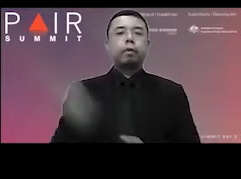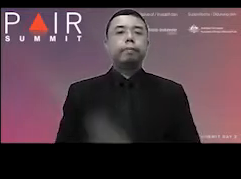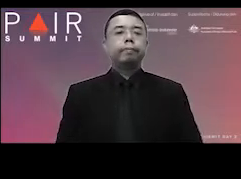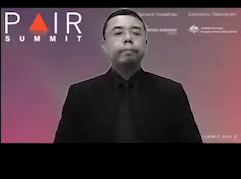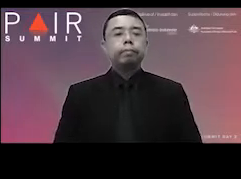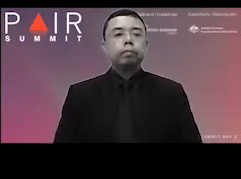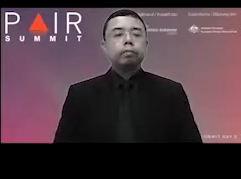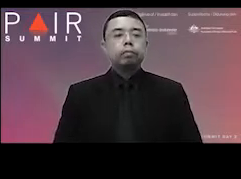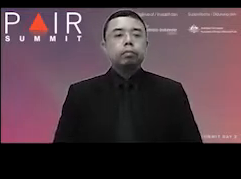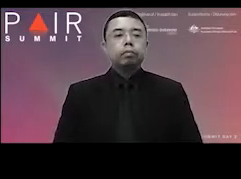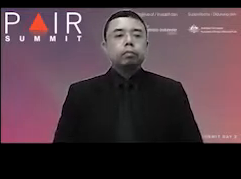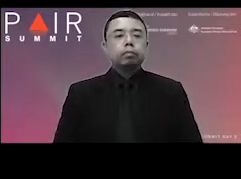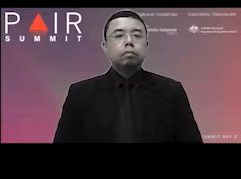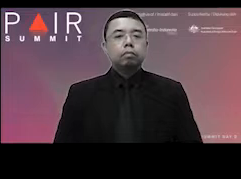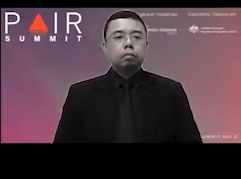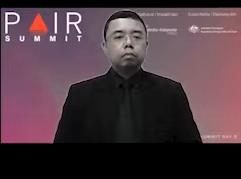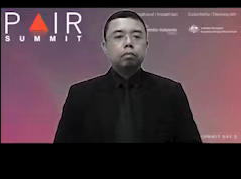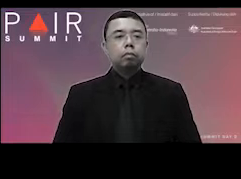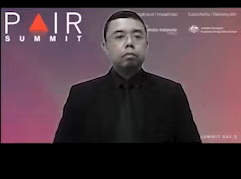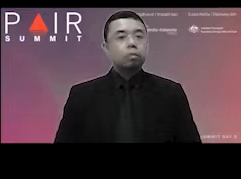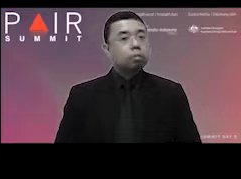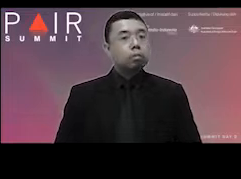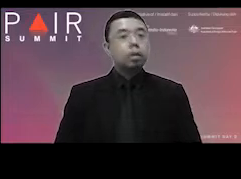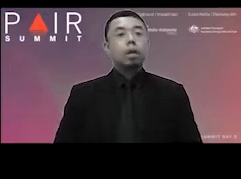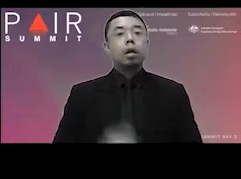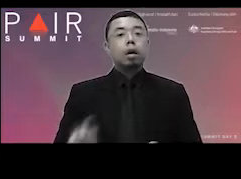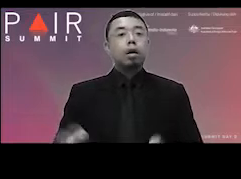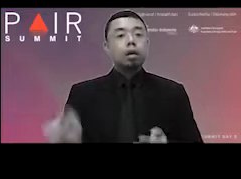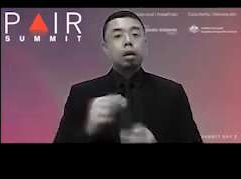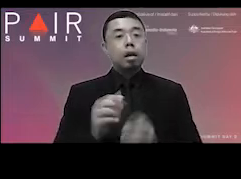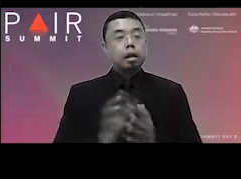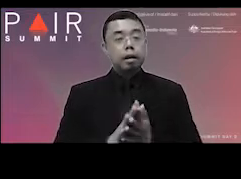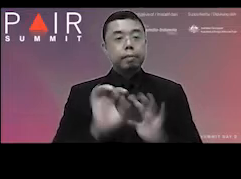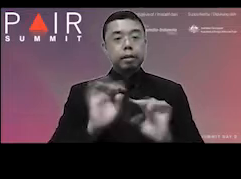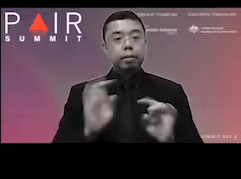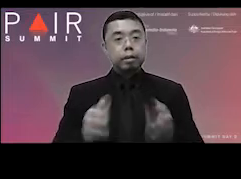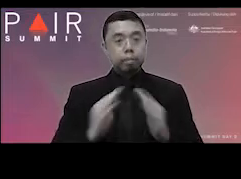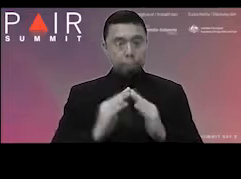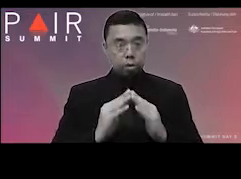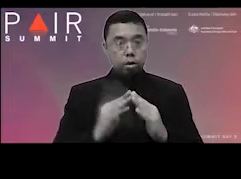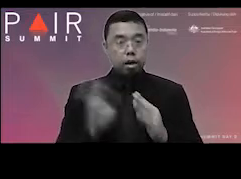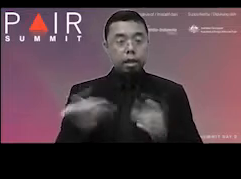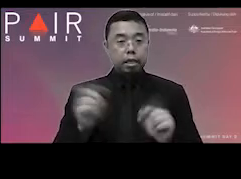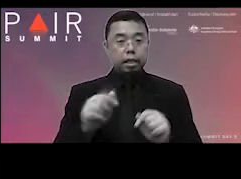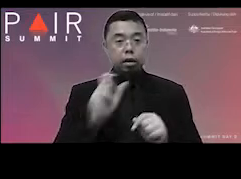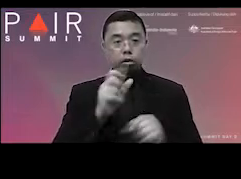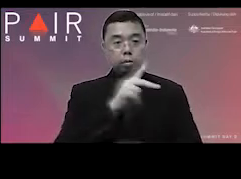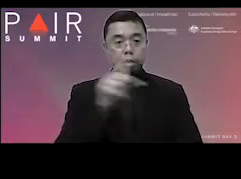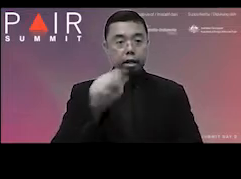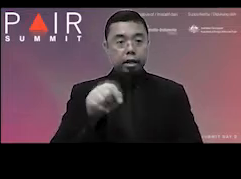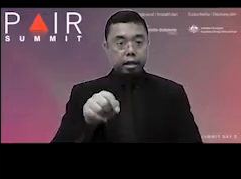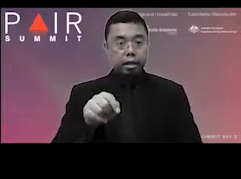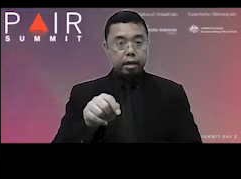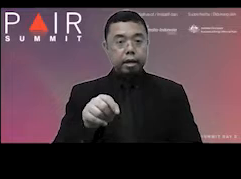As stated earlier, so our project started on the early stage of the pandemic, and then while we captured the result based on the